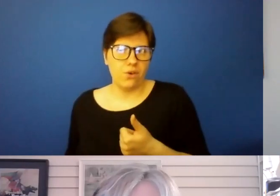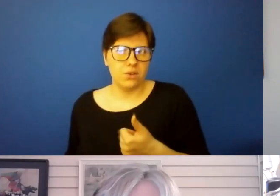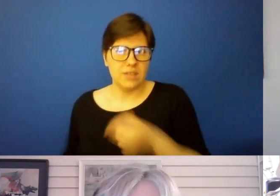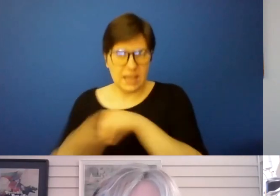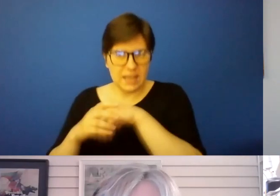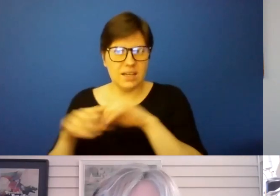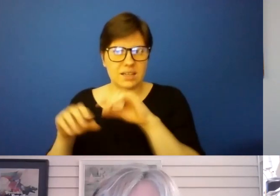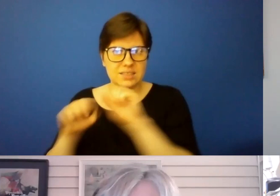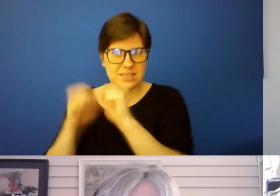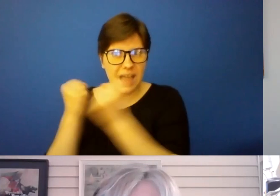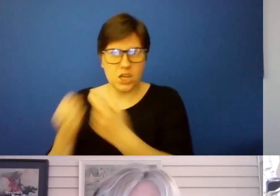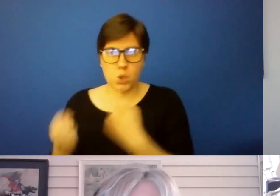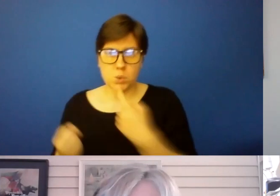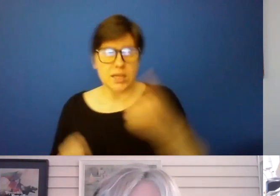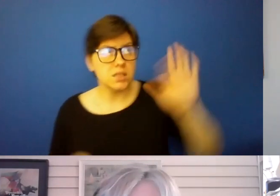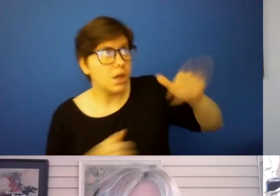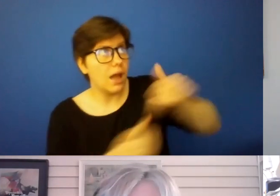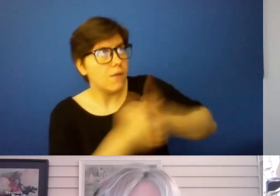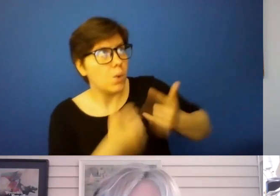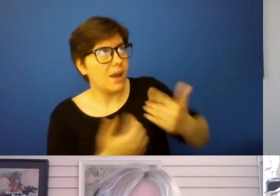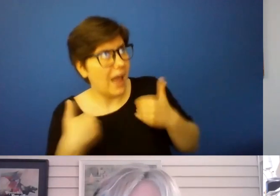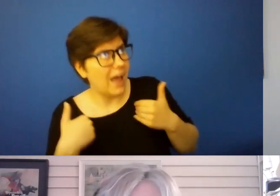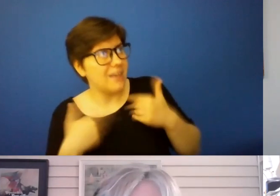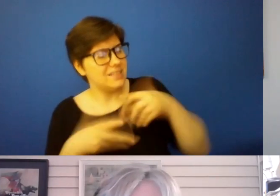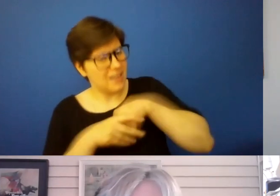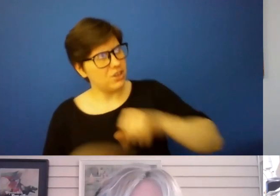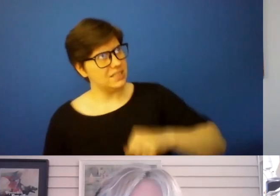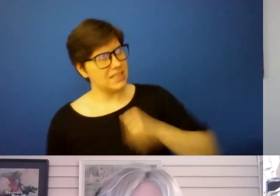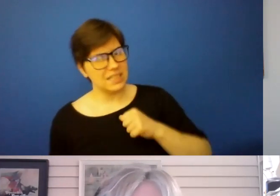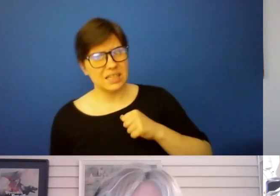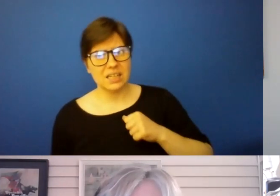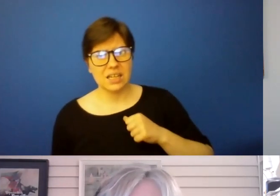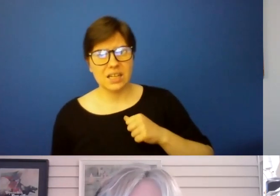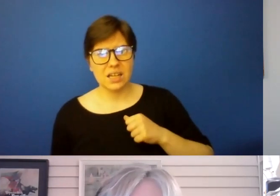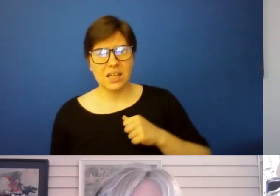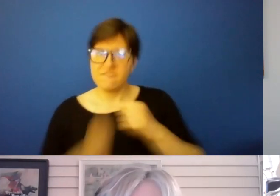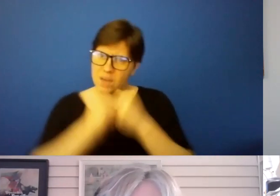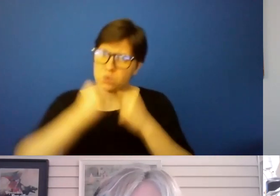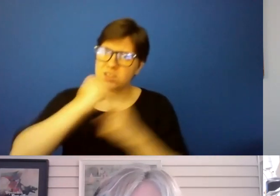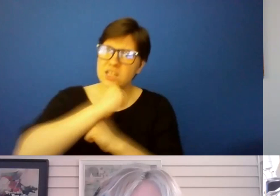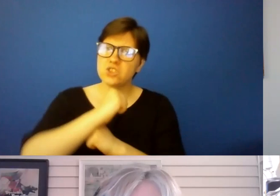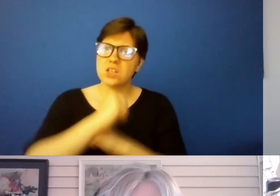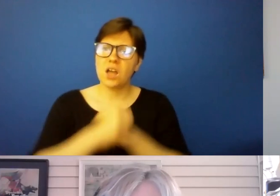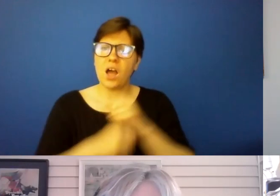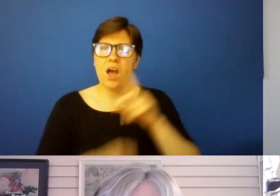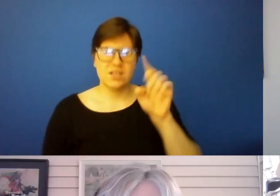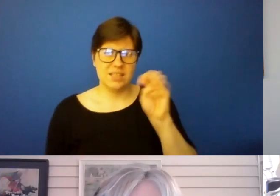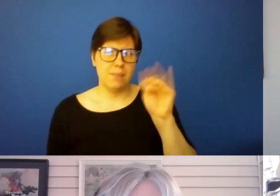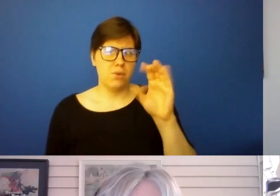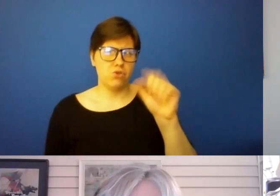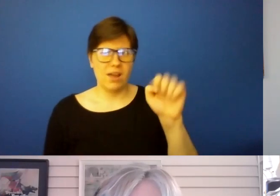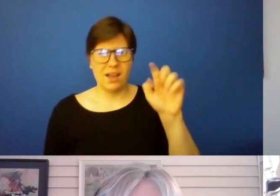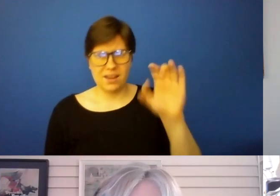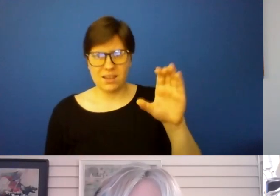who says that everyone has inherent dignity. It's the foundation of a democratic society